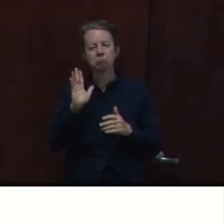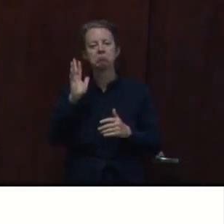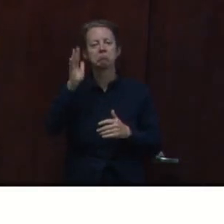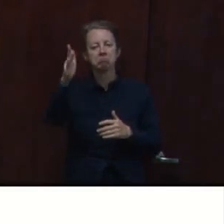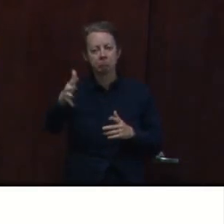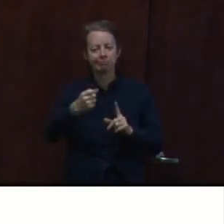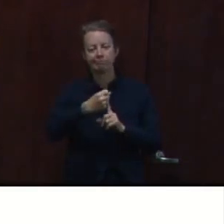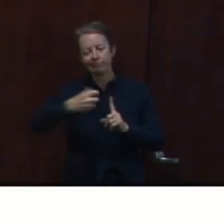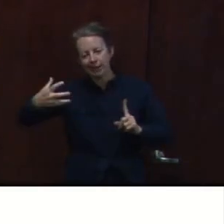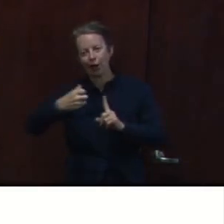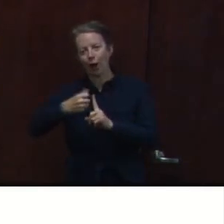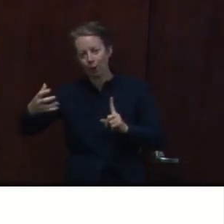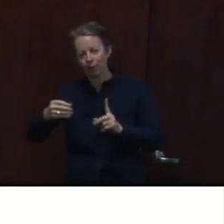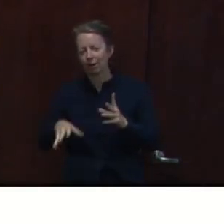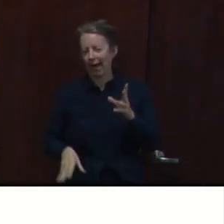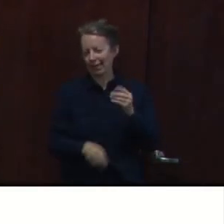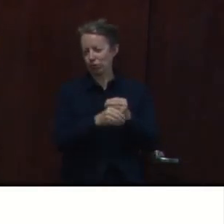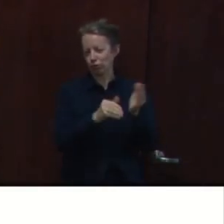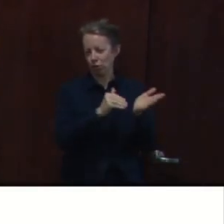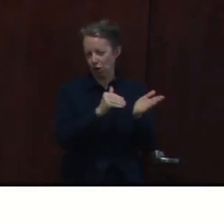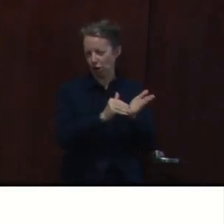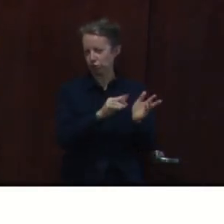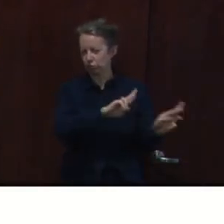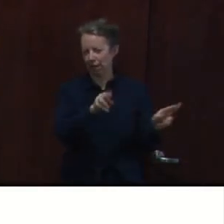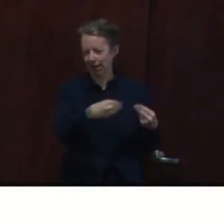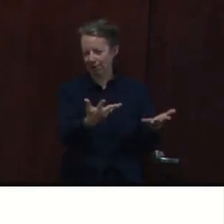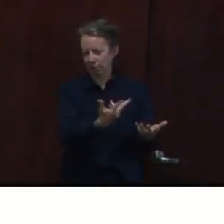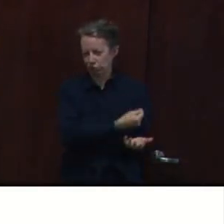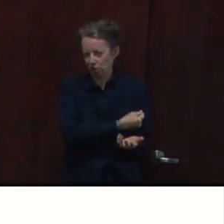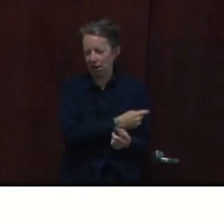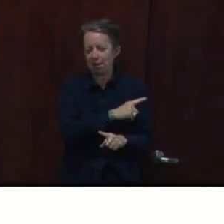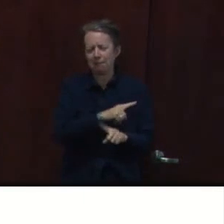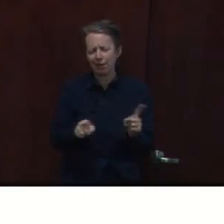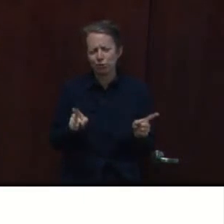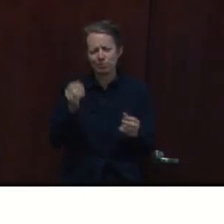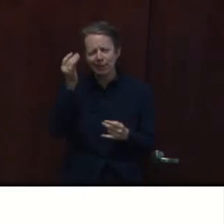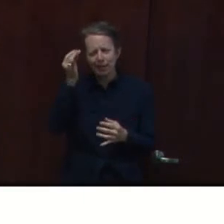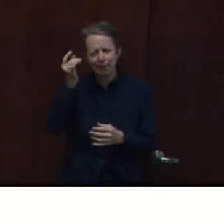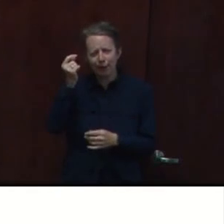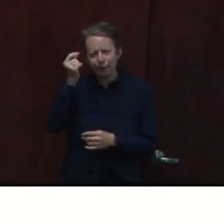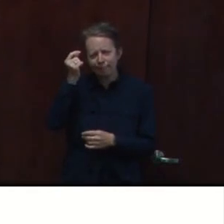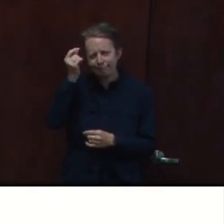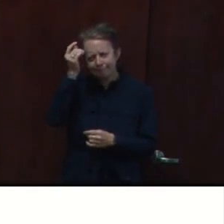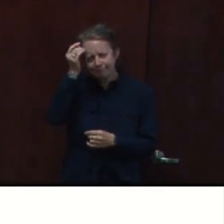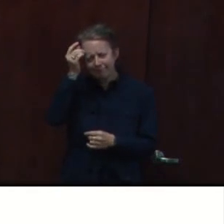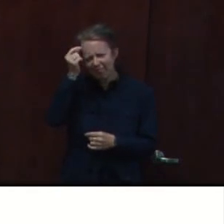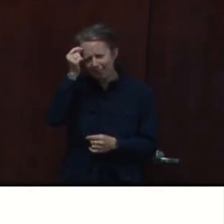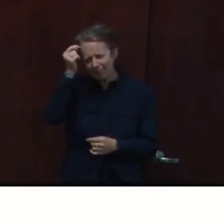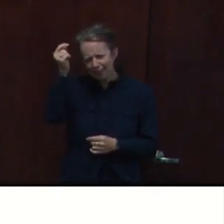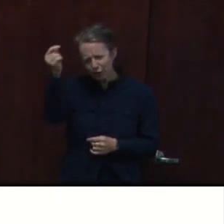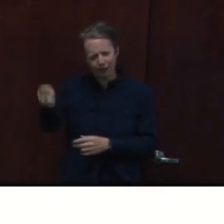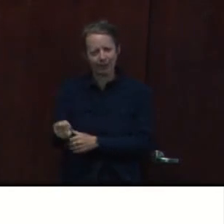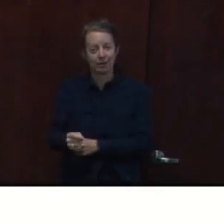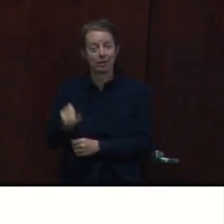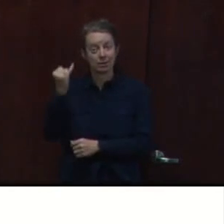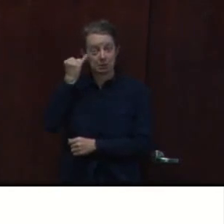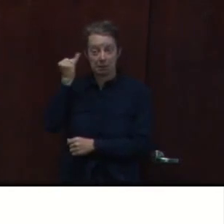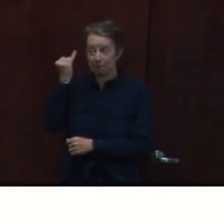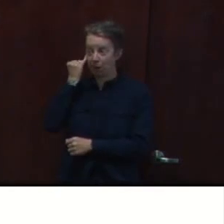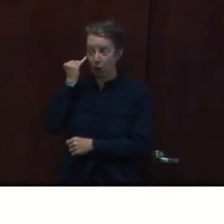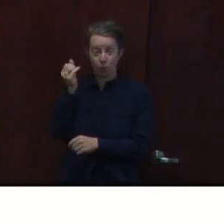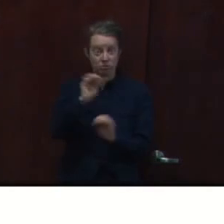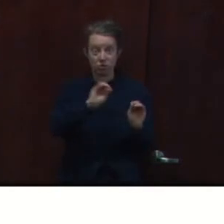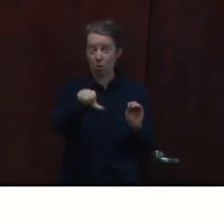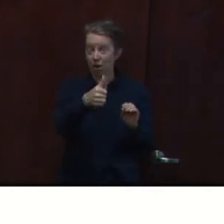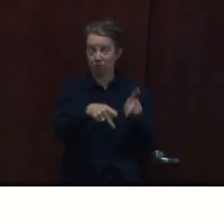additional providers. But just kind of theoretically, if no one else were doing anything,